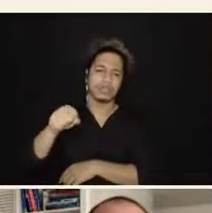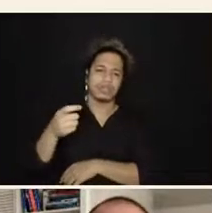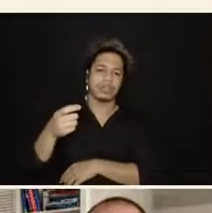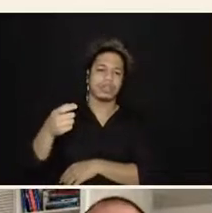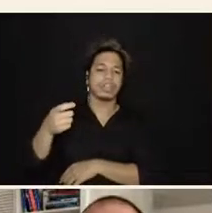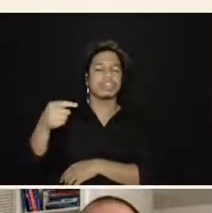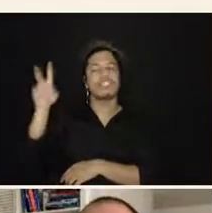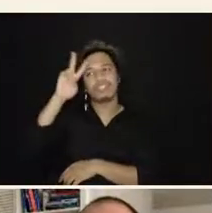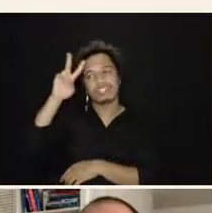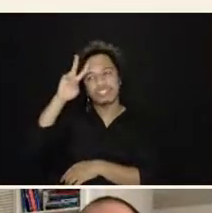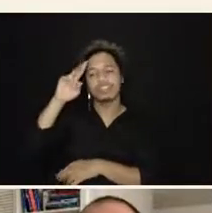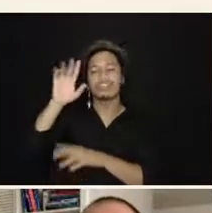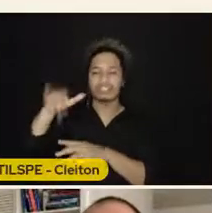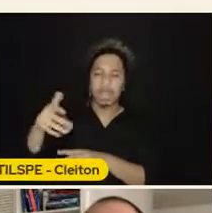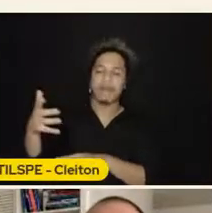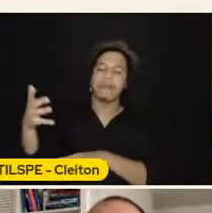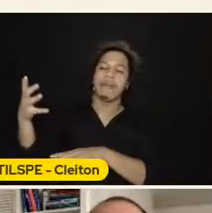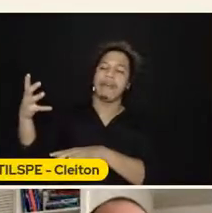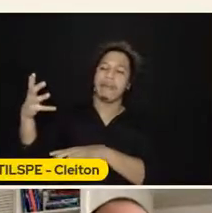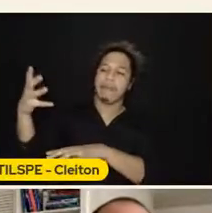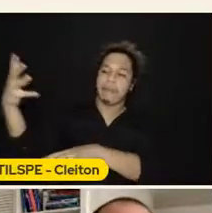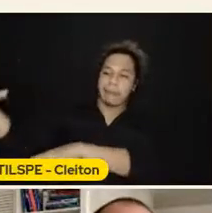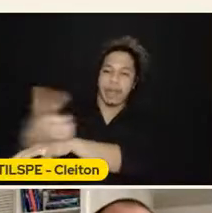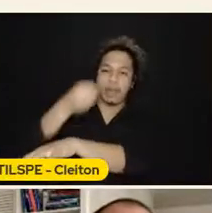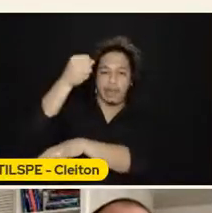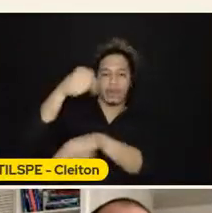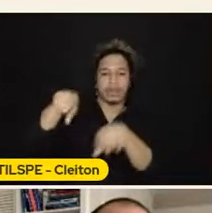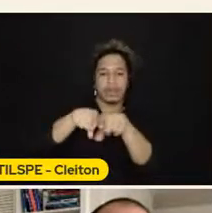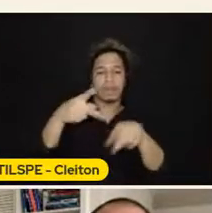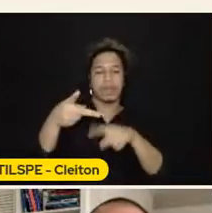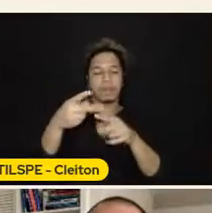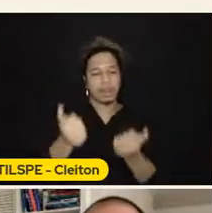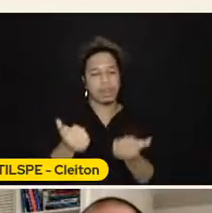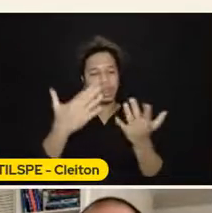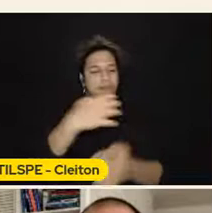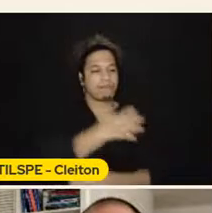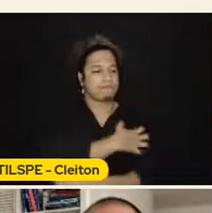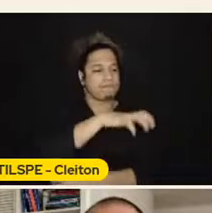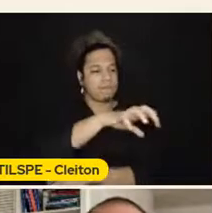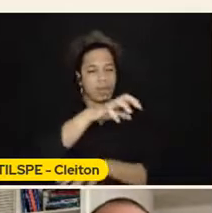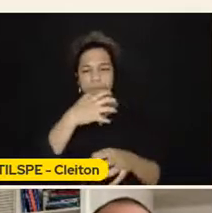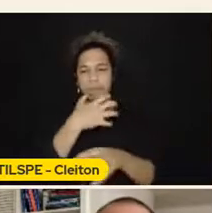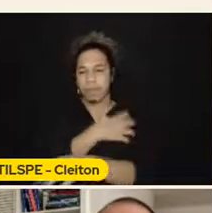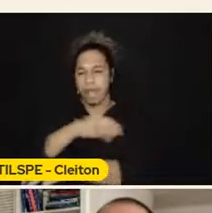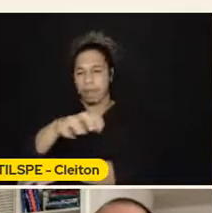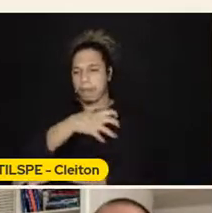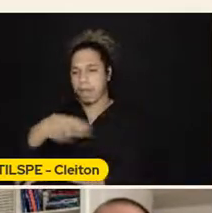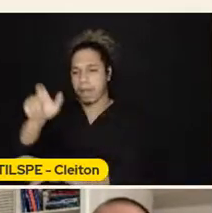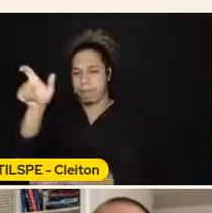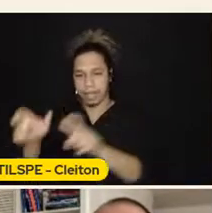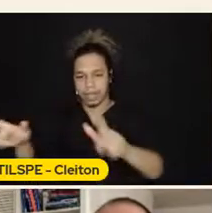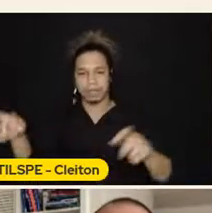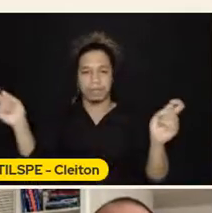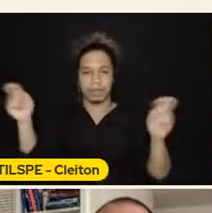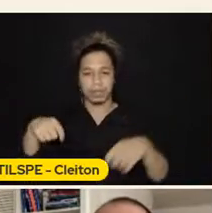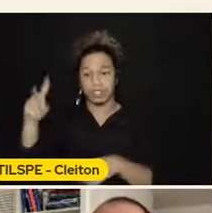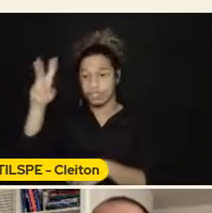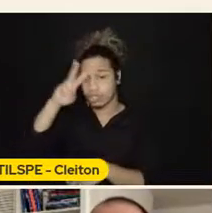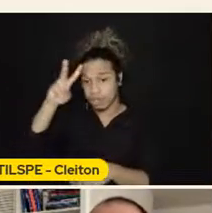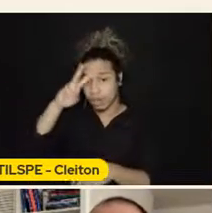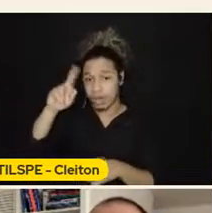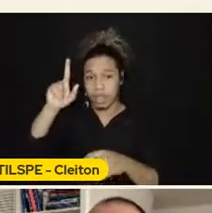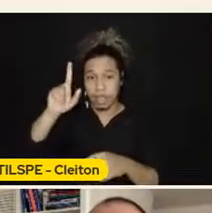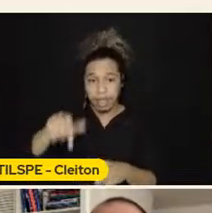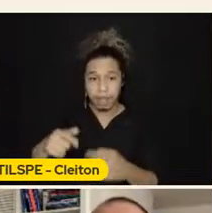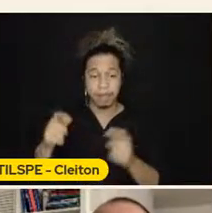and to malign, but stories can also be used to empower and to humanize. Stories can break the dignity of